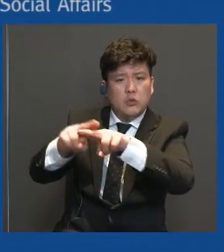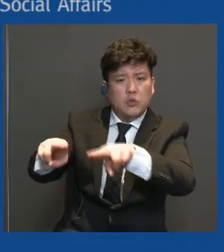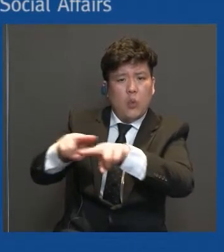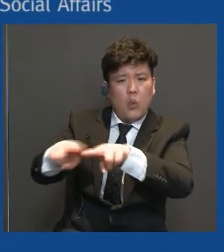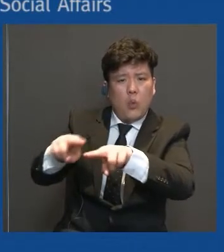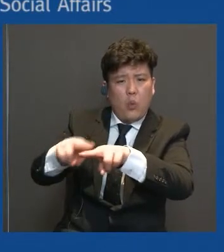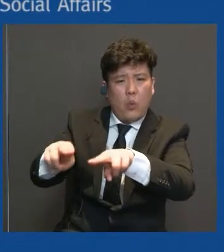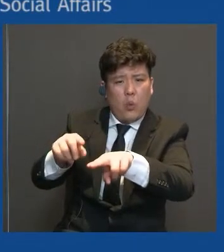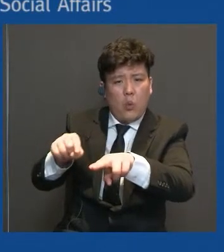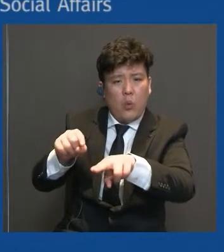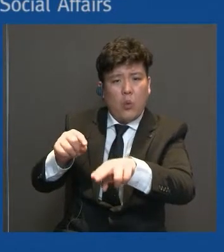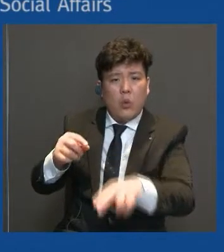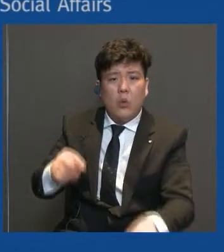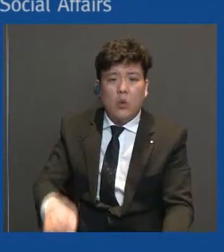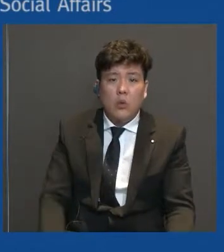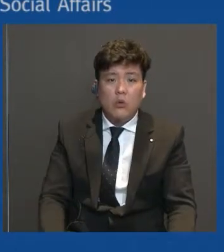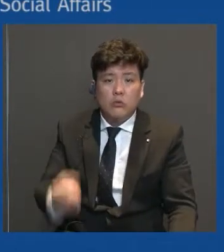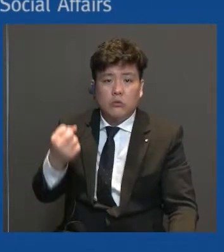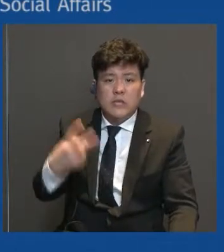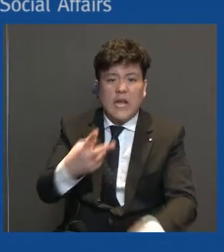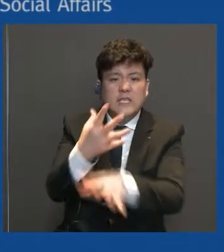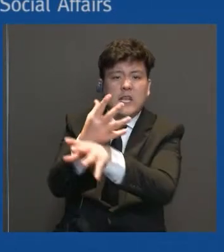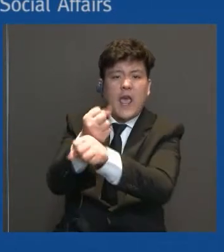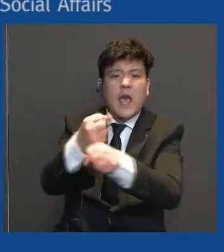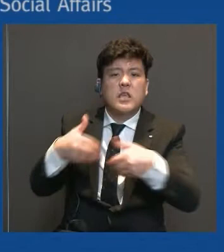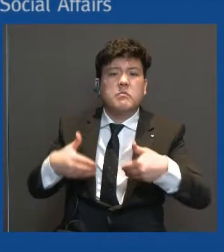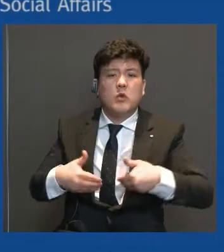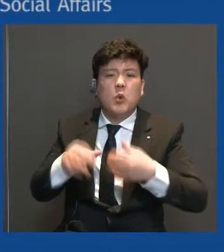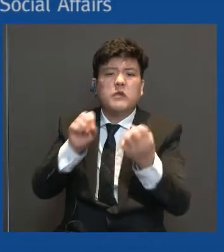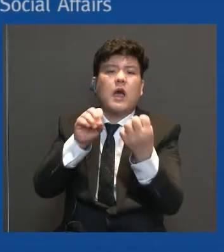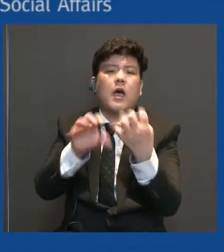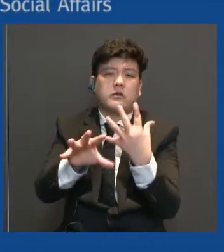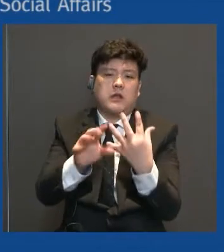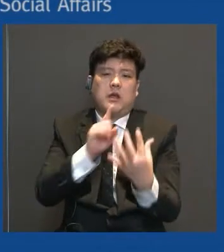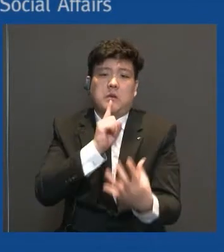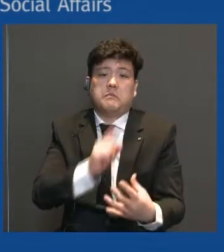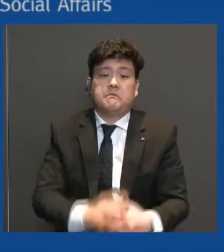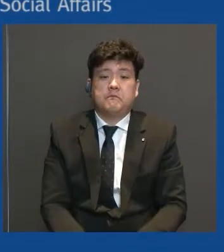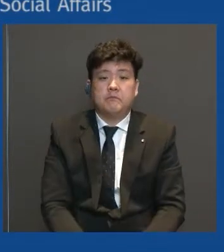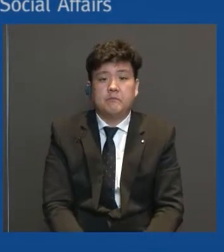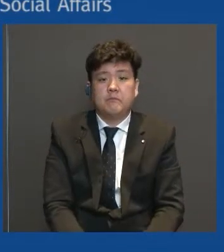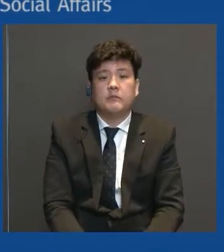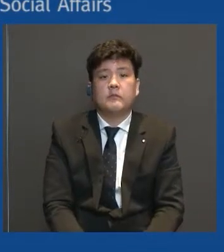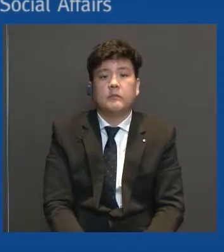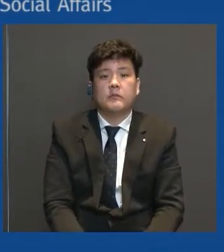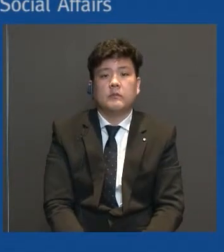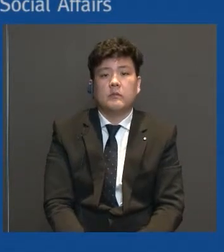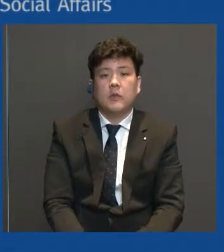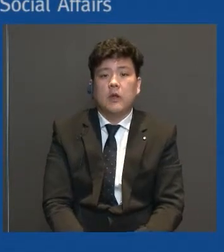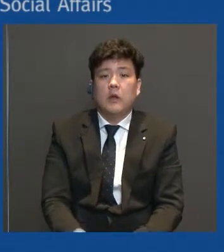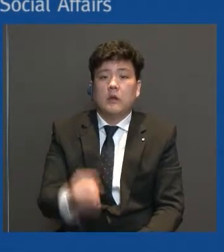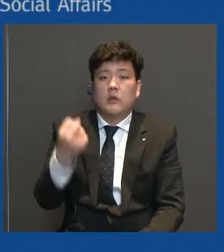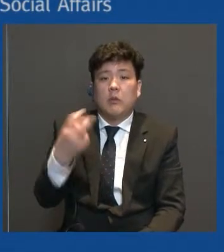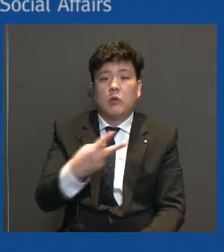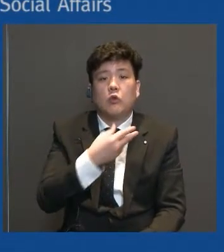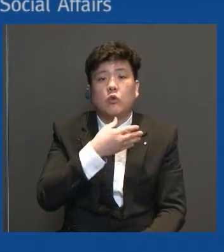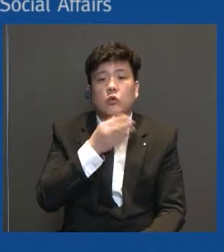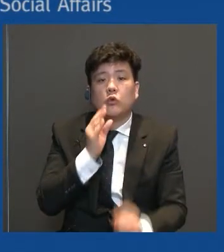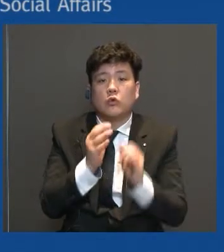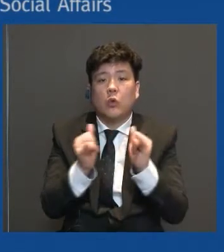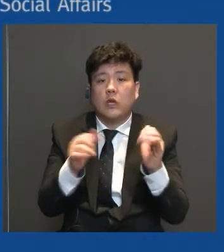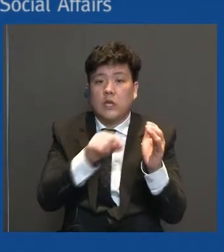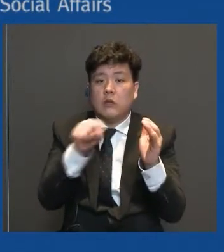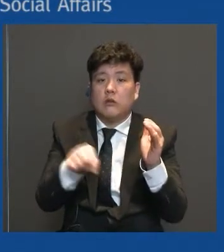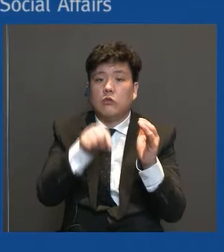One of the vulnerable groups of older persons are those who live in long-term care facilities. They